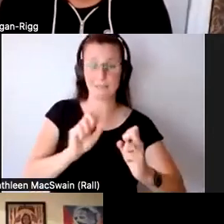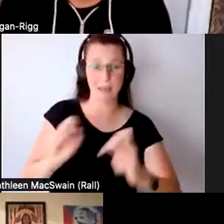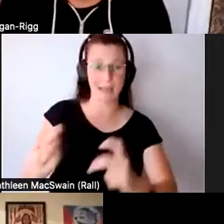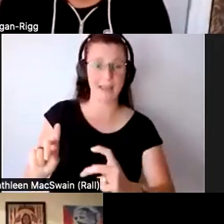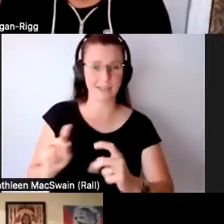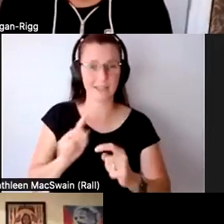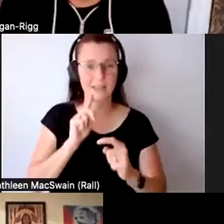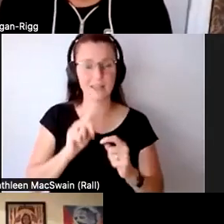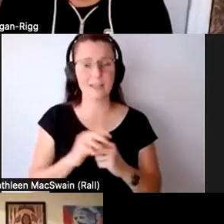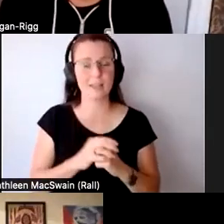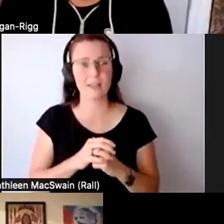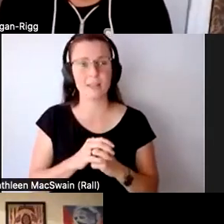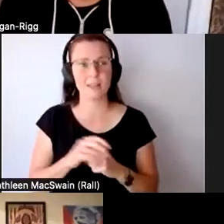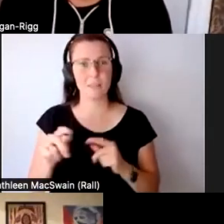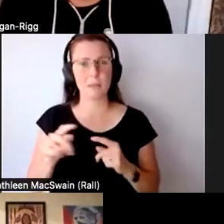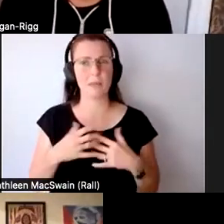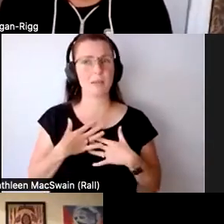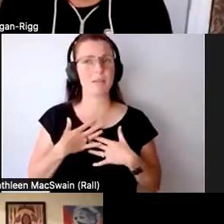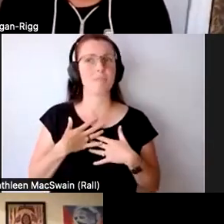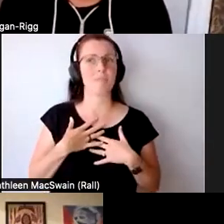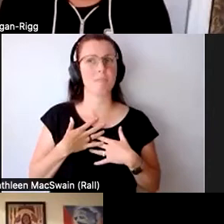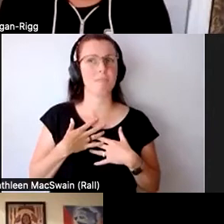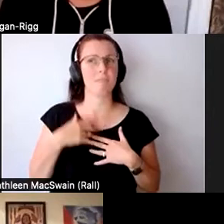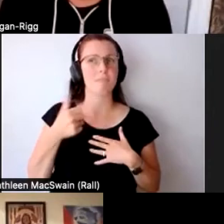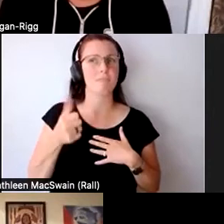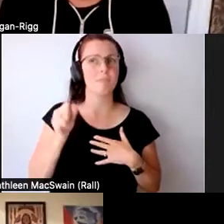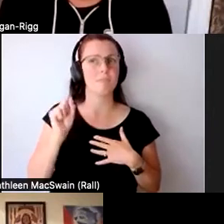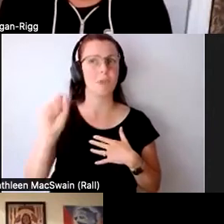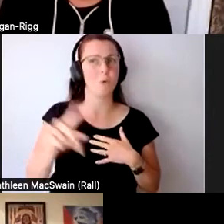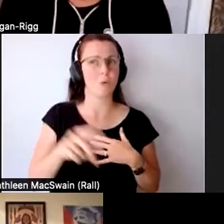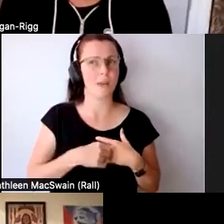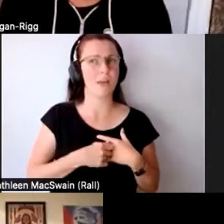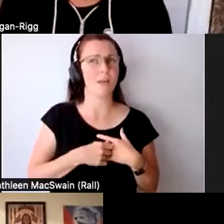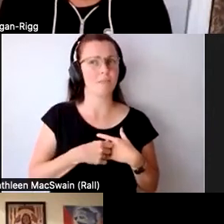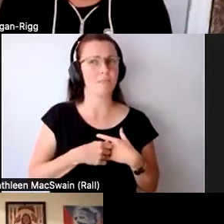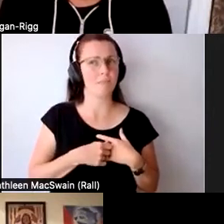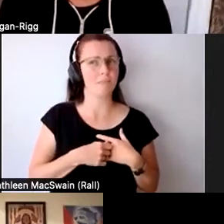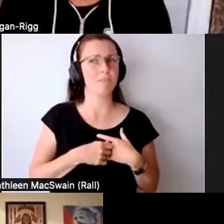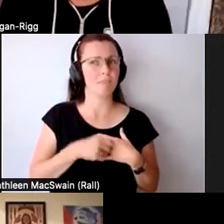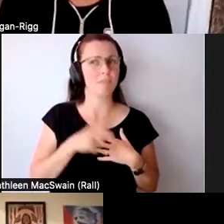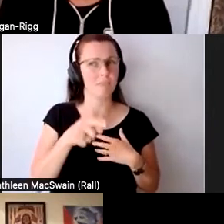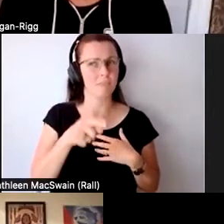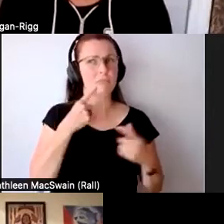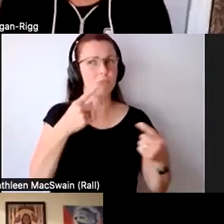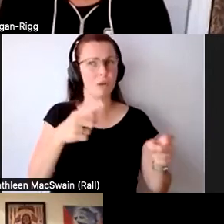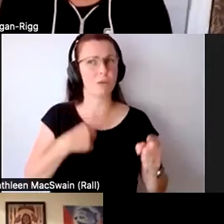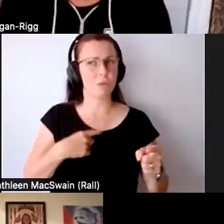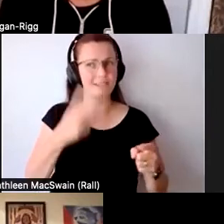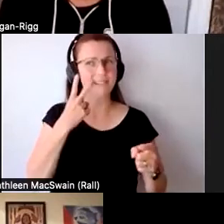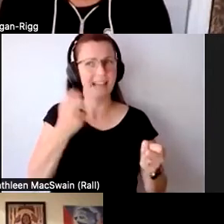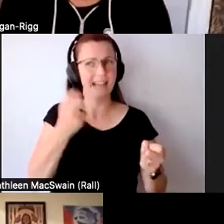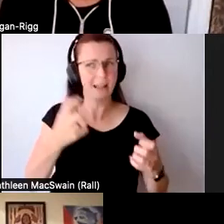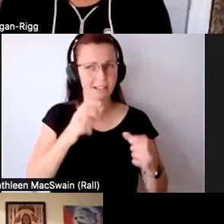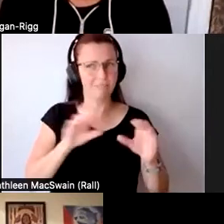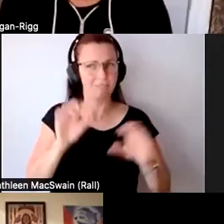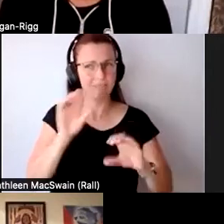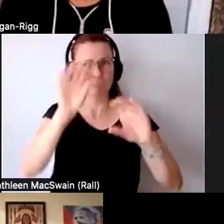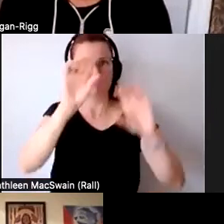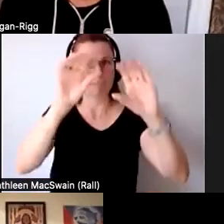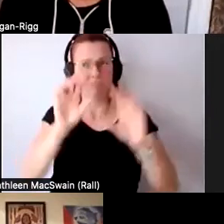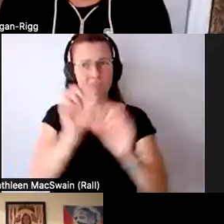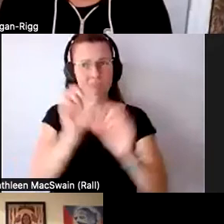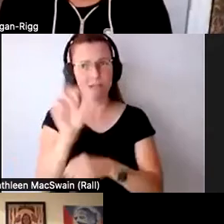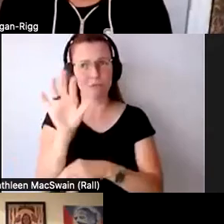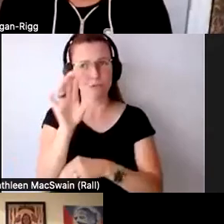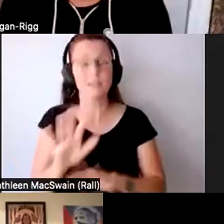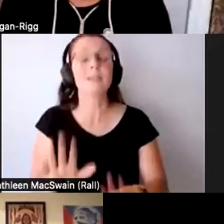people really were kind of like, okay, man, okay. You know, okay, this is working. So it's really, it's what we want to